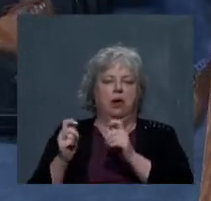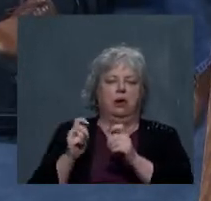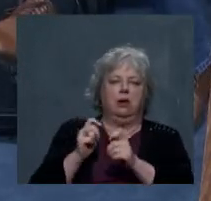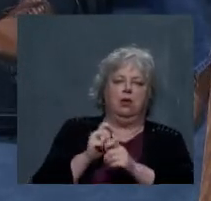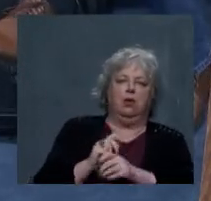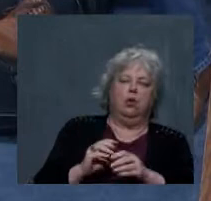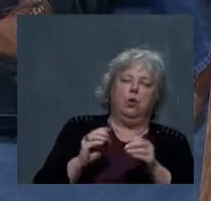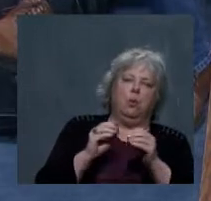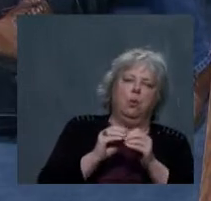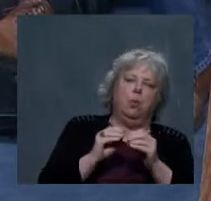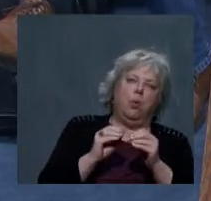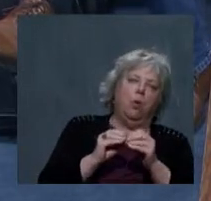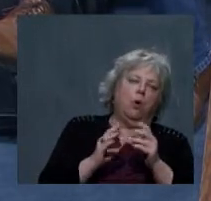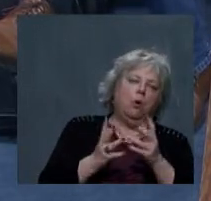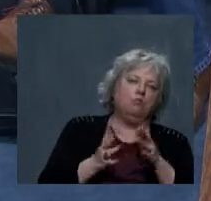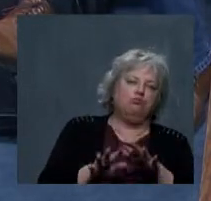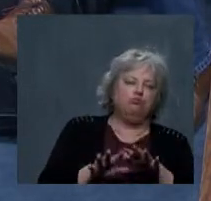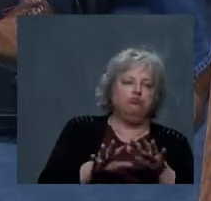a